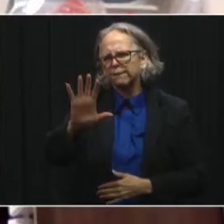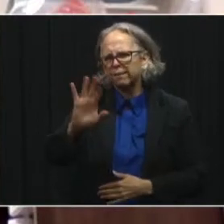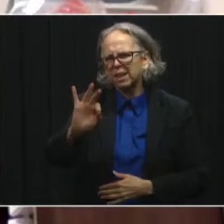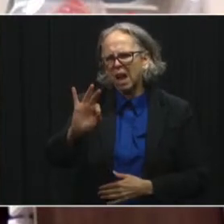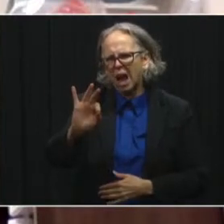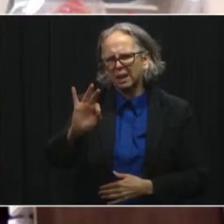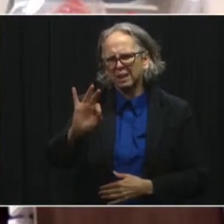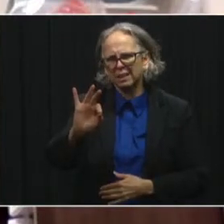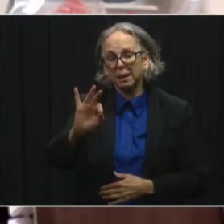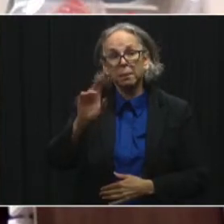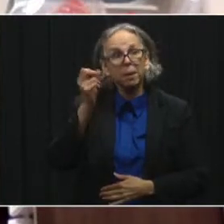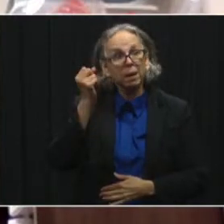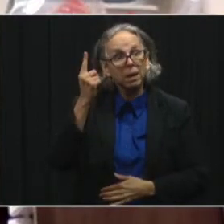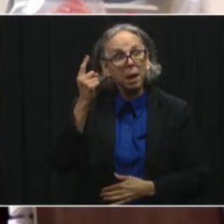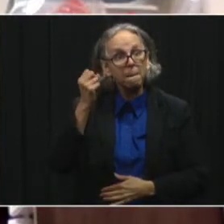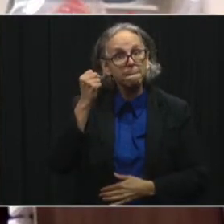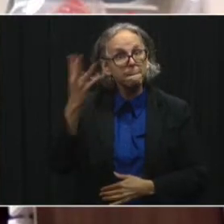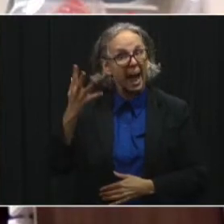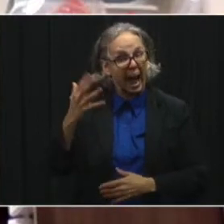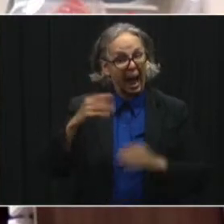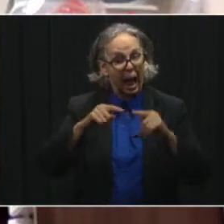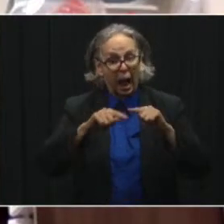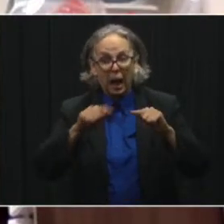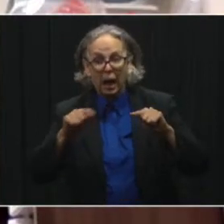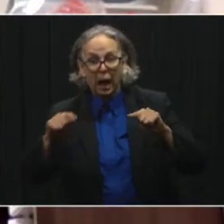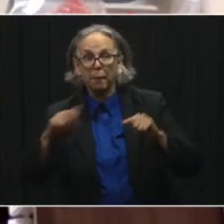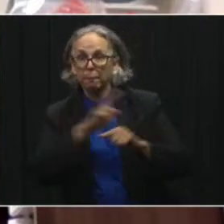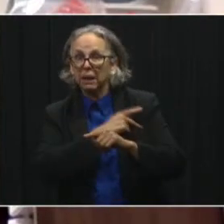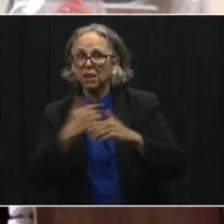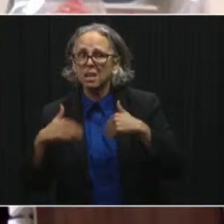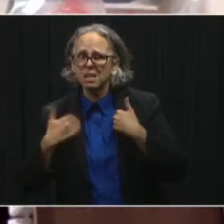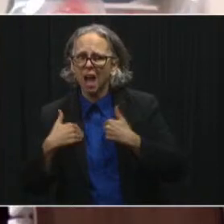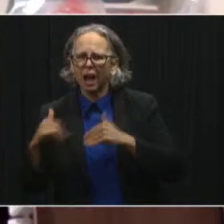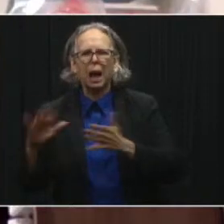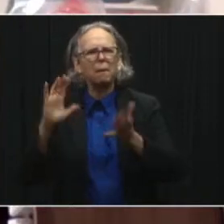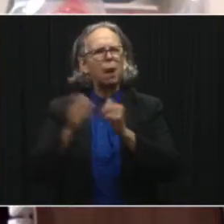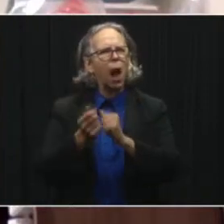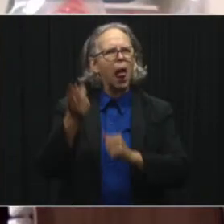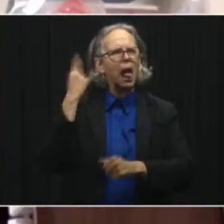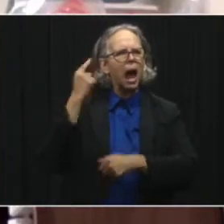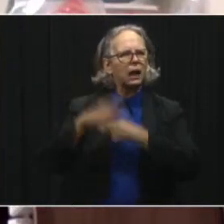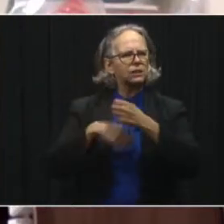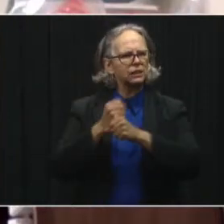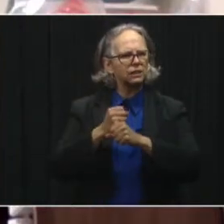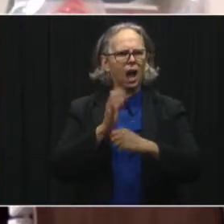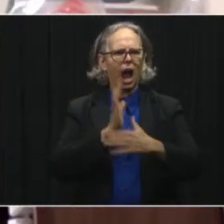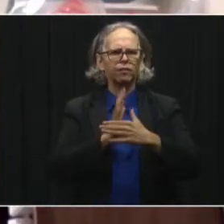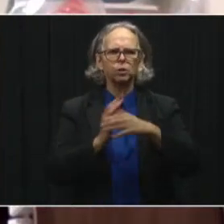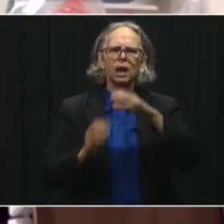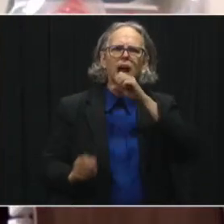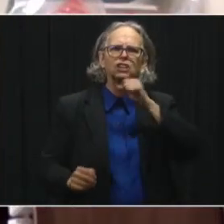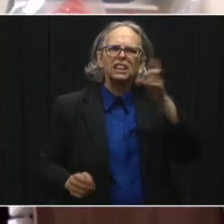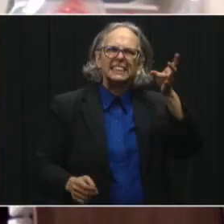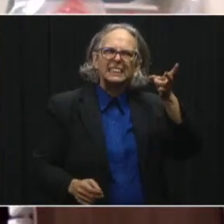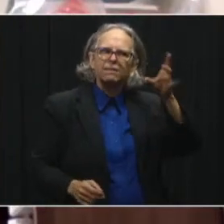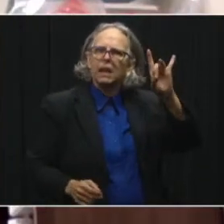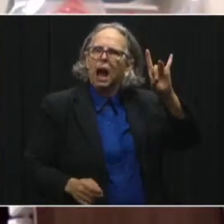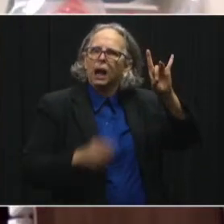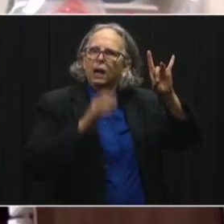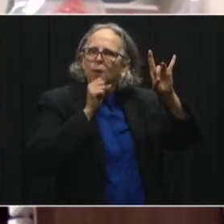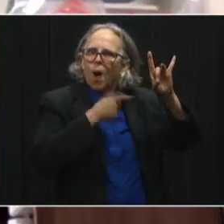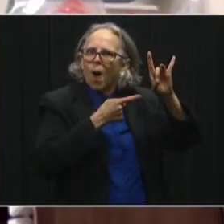being younger, as compared to last year was about 78 years of age. So definitely we're just seeing the